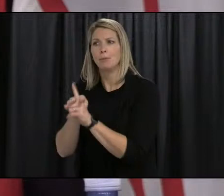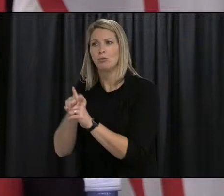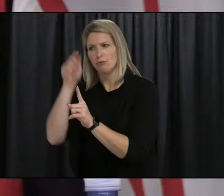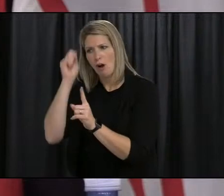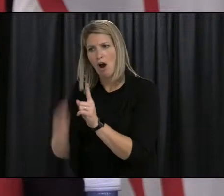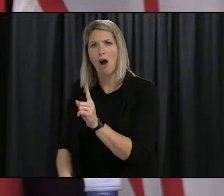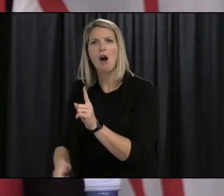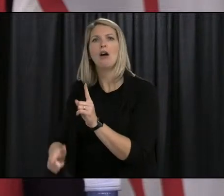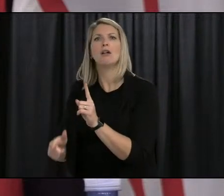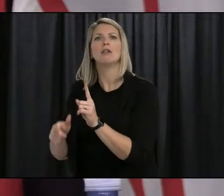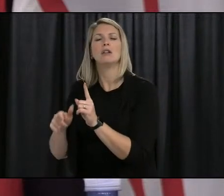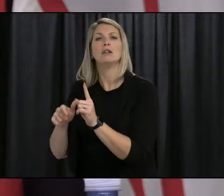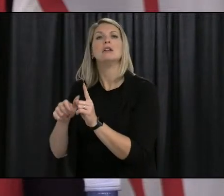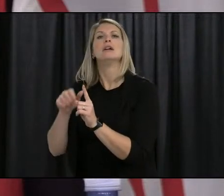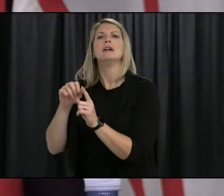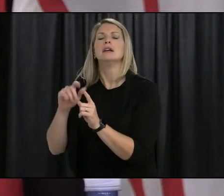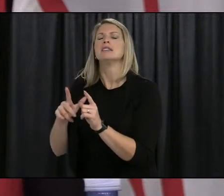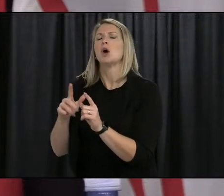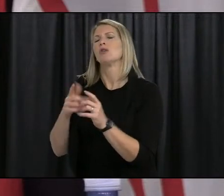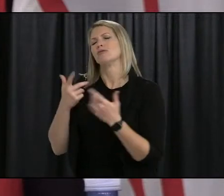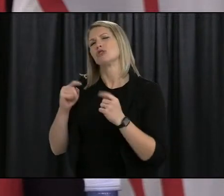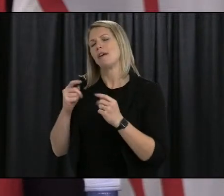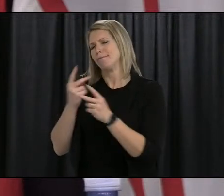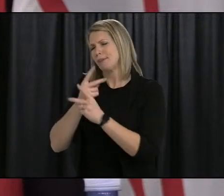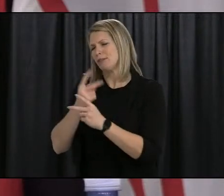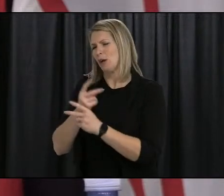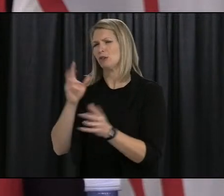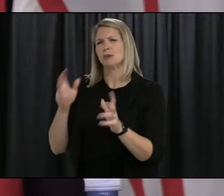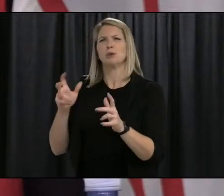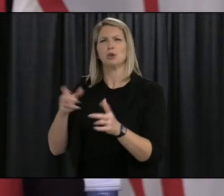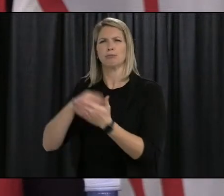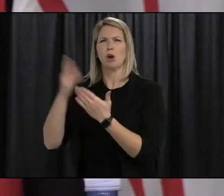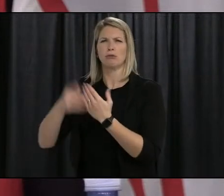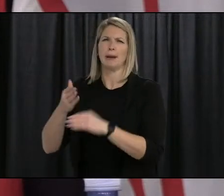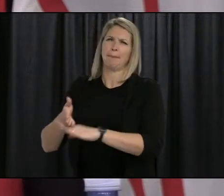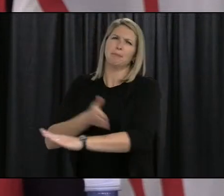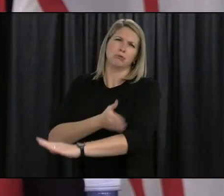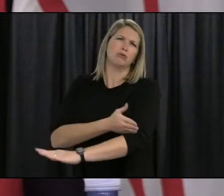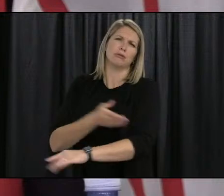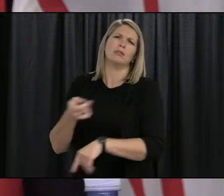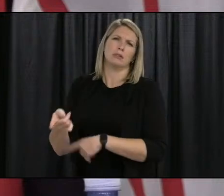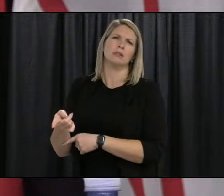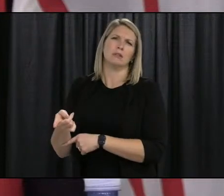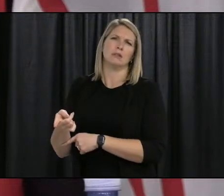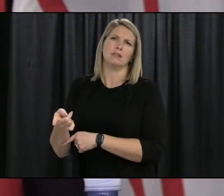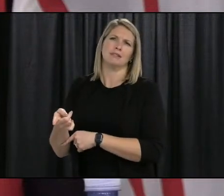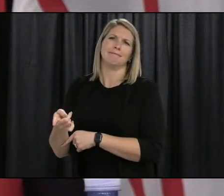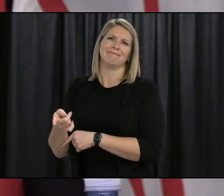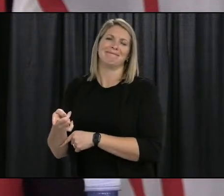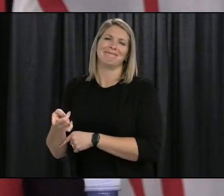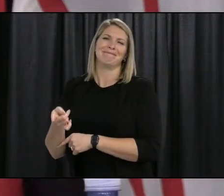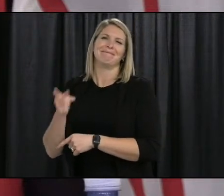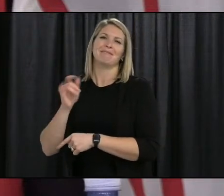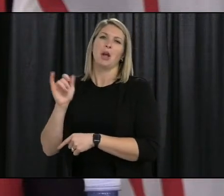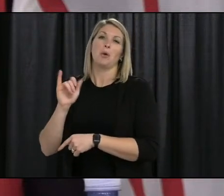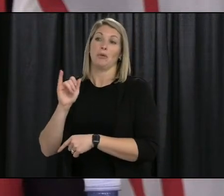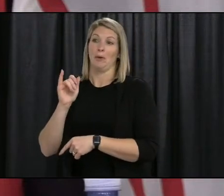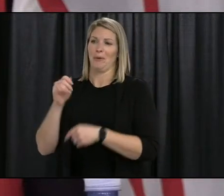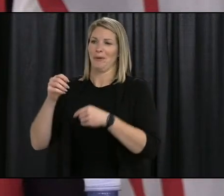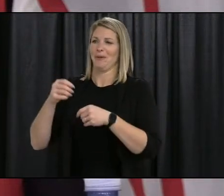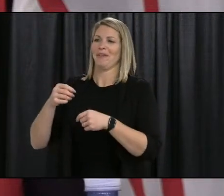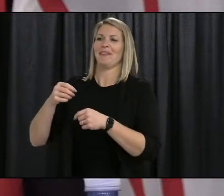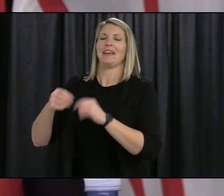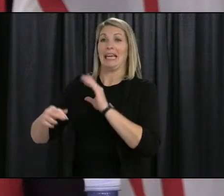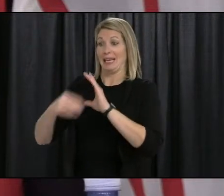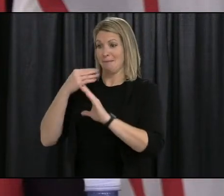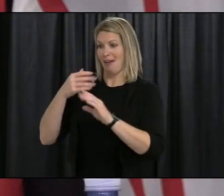others who will accompany you blank until such time as we fix that. There is also a notes piece at the bottom when you get there, and